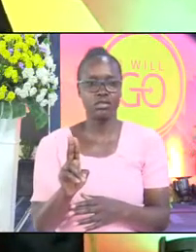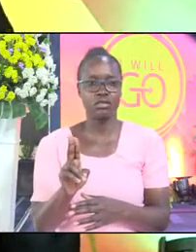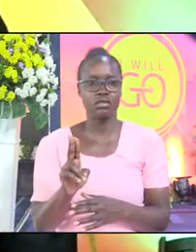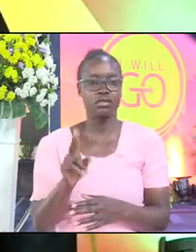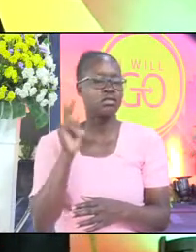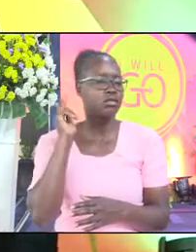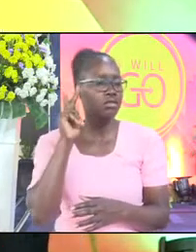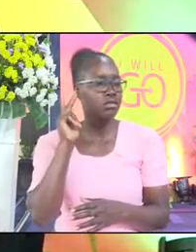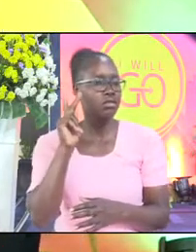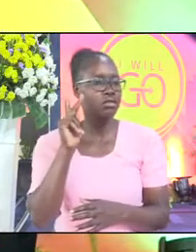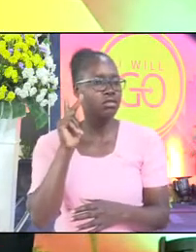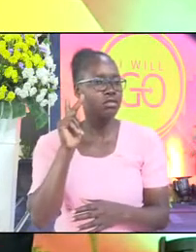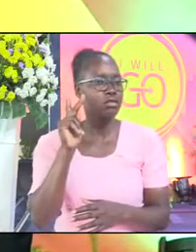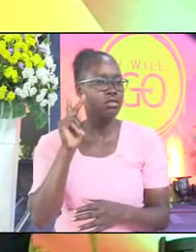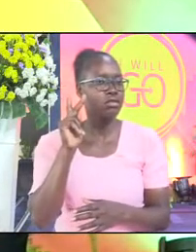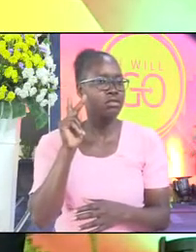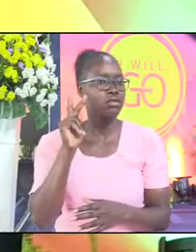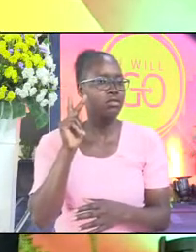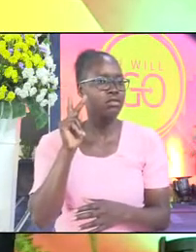Kisi,